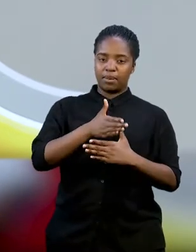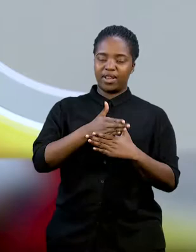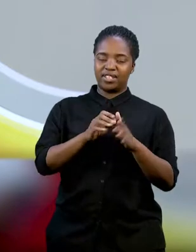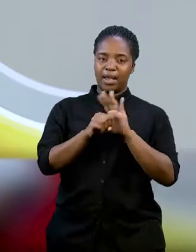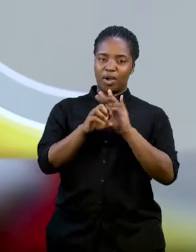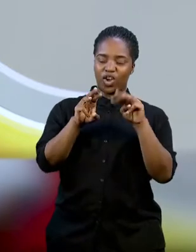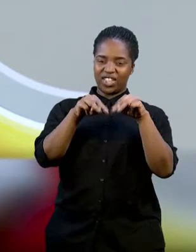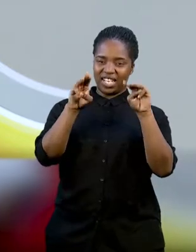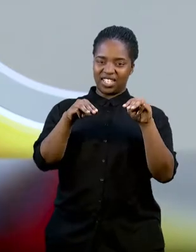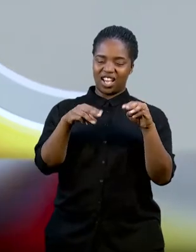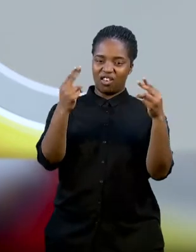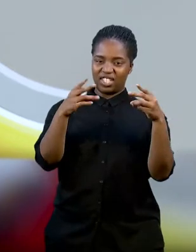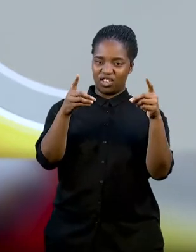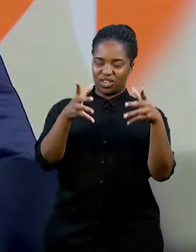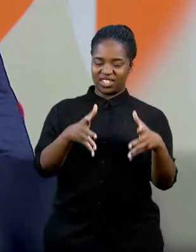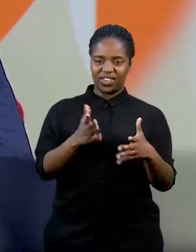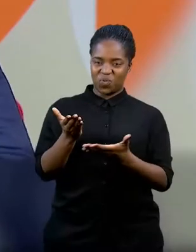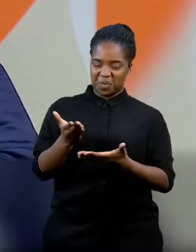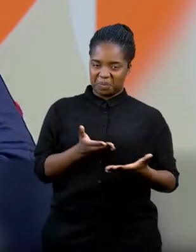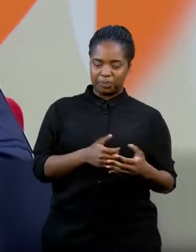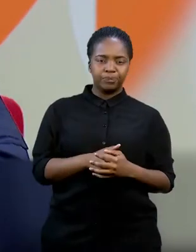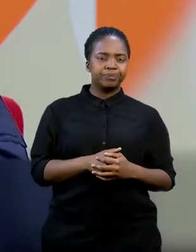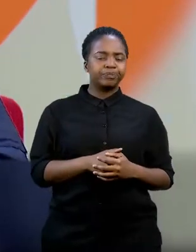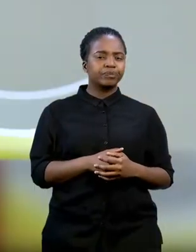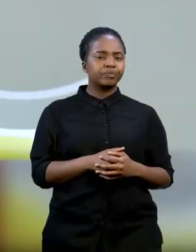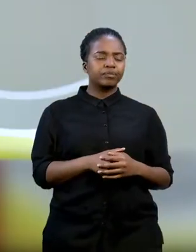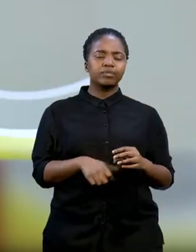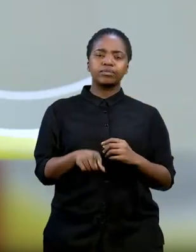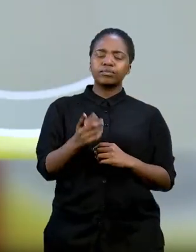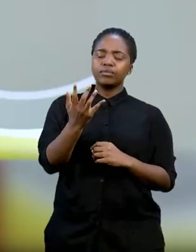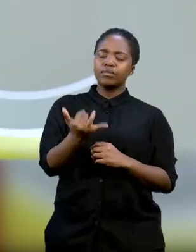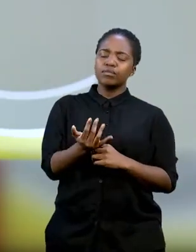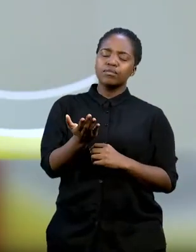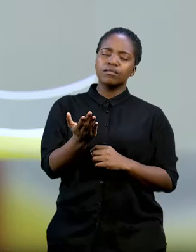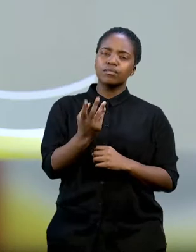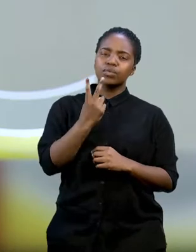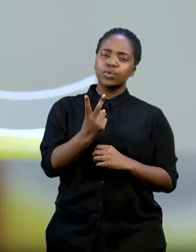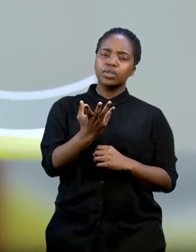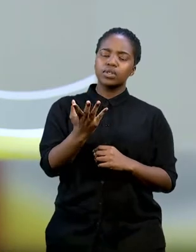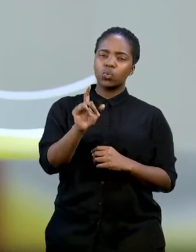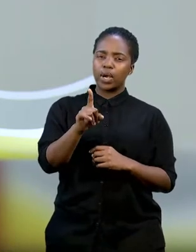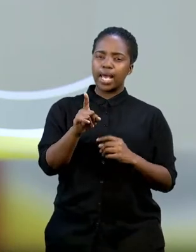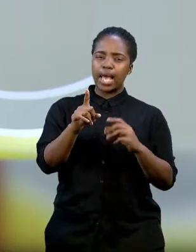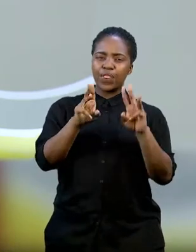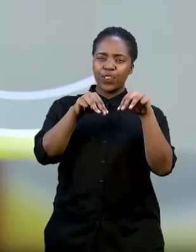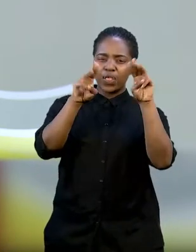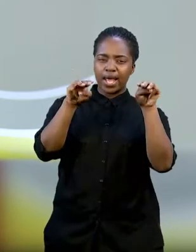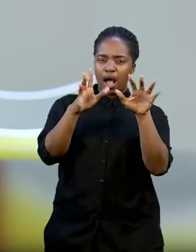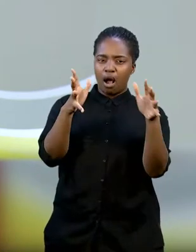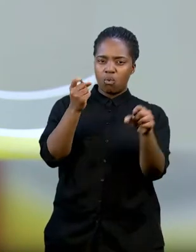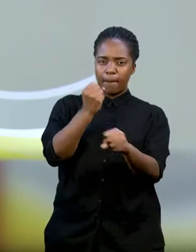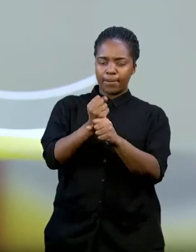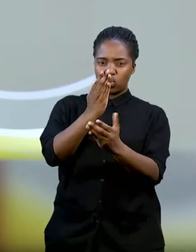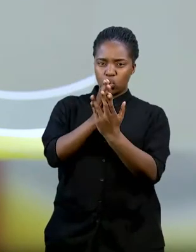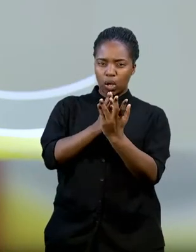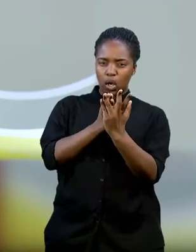Theatre. Welcome to the show, James. Kelebohile. Ntate. O bona ho le bohlokwa hakakang hore within theatre ho